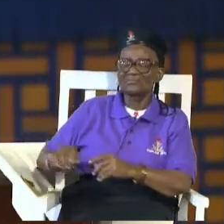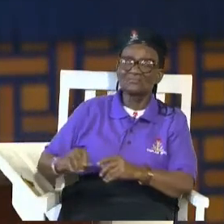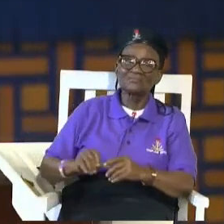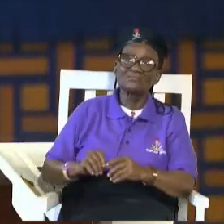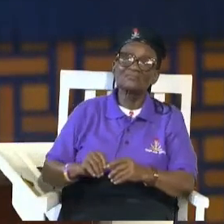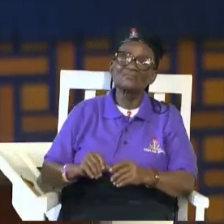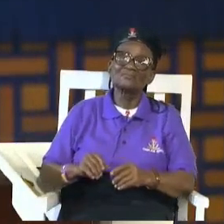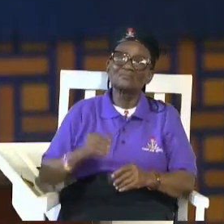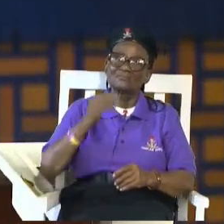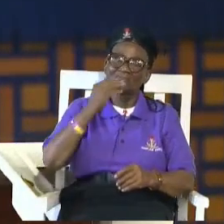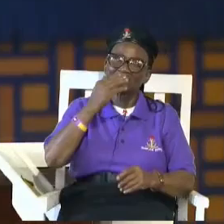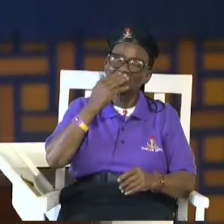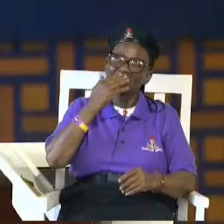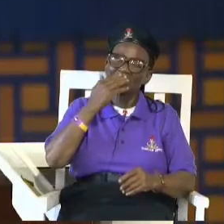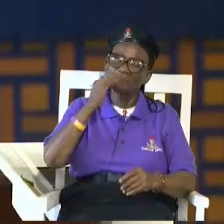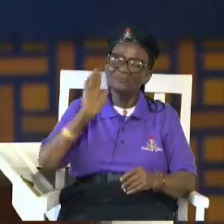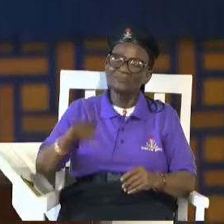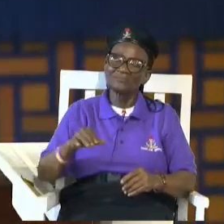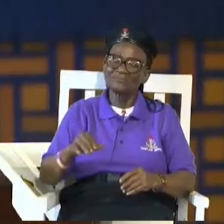repression,